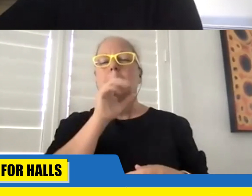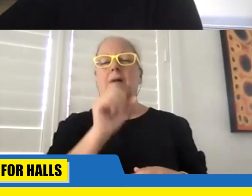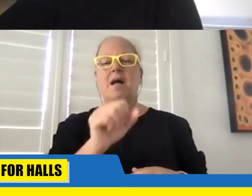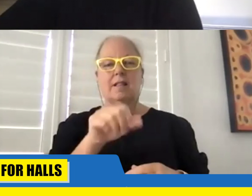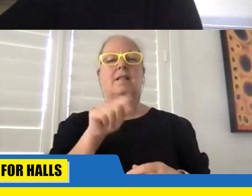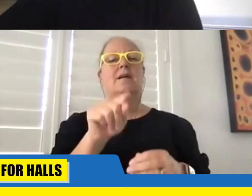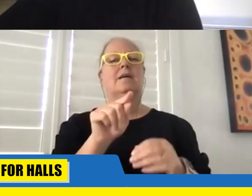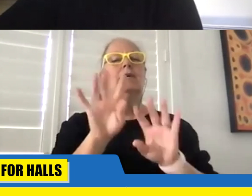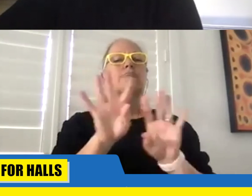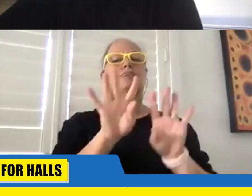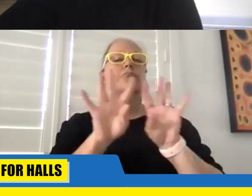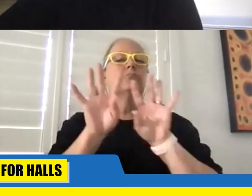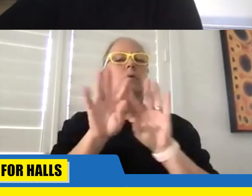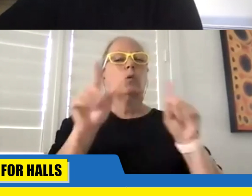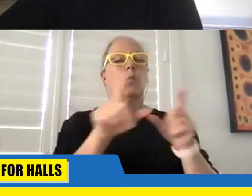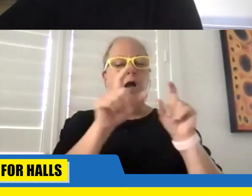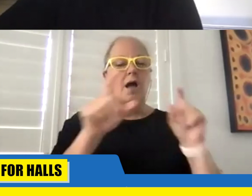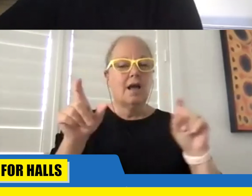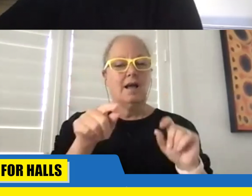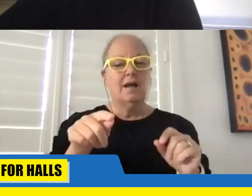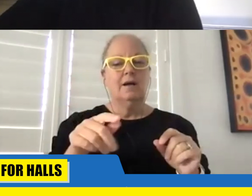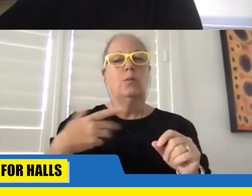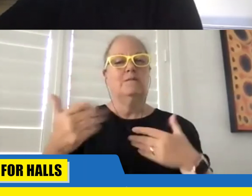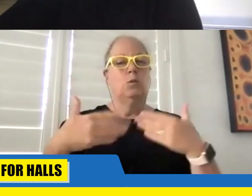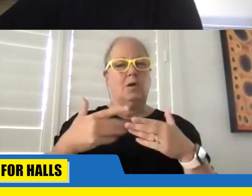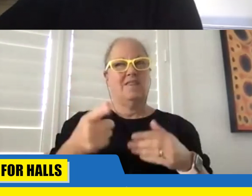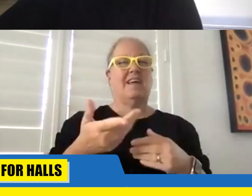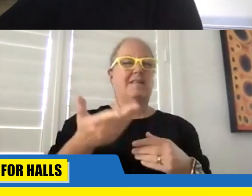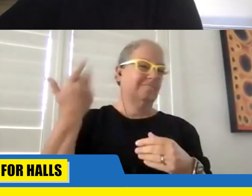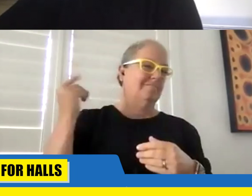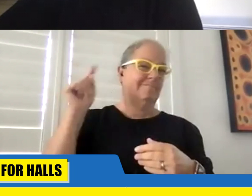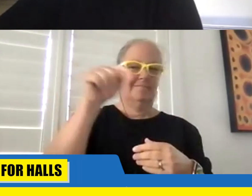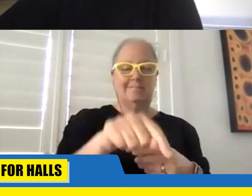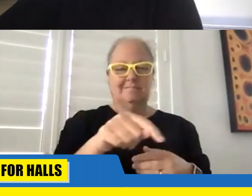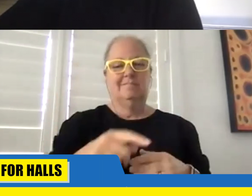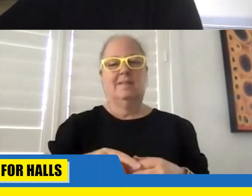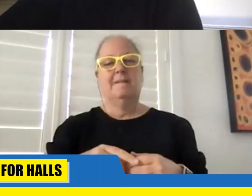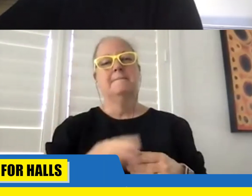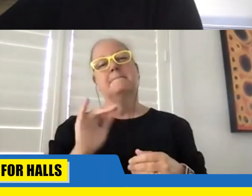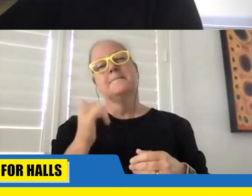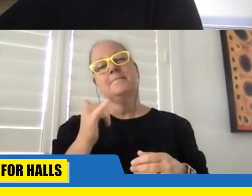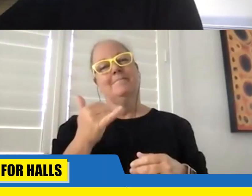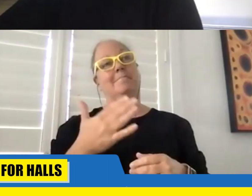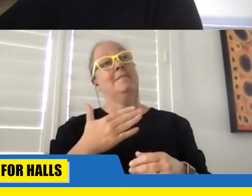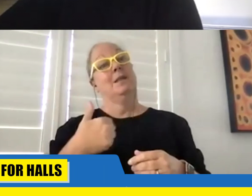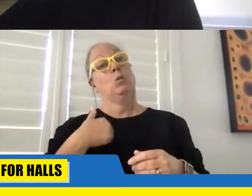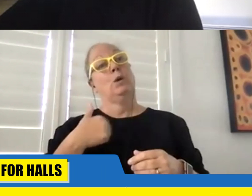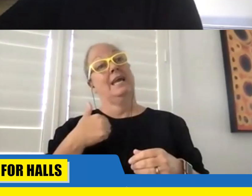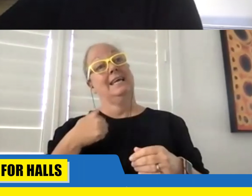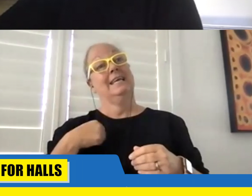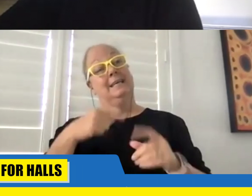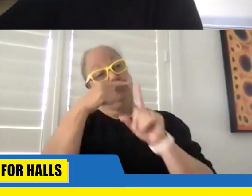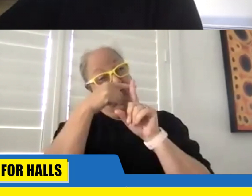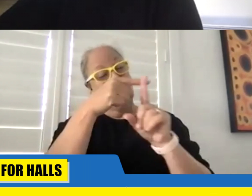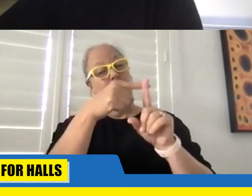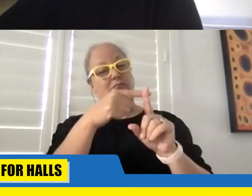perform, so we must get that going. They came many years ago, so that's another thing. But probably our target audience we've been looking at